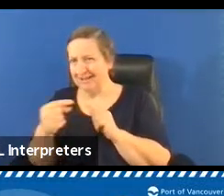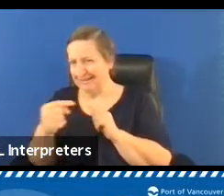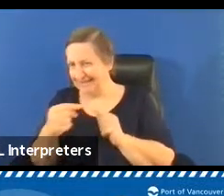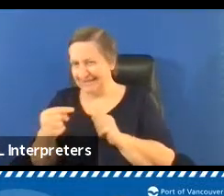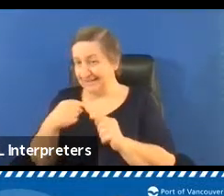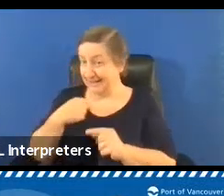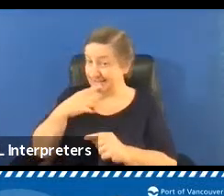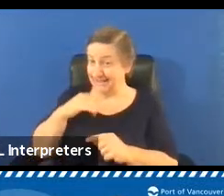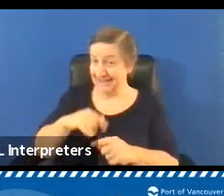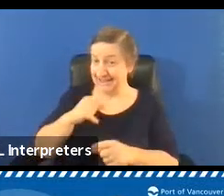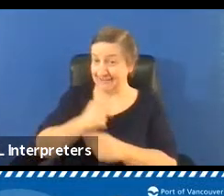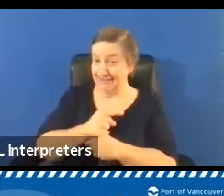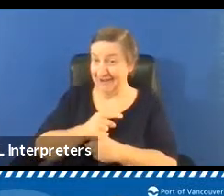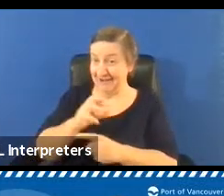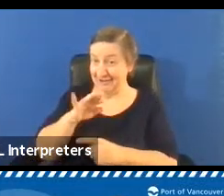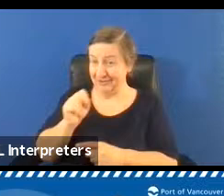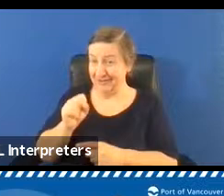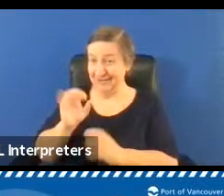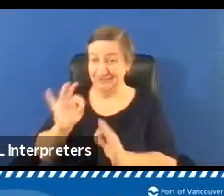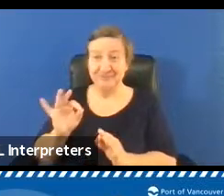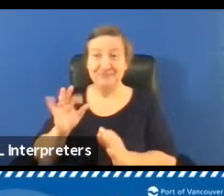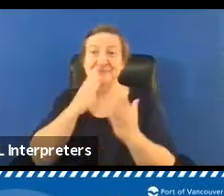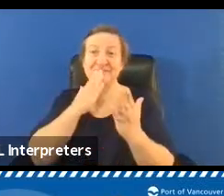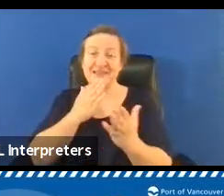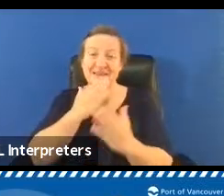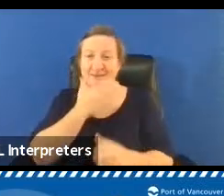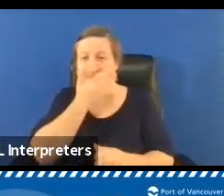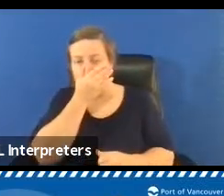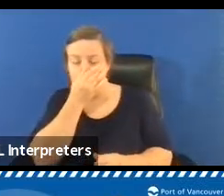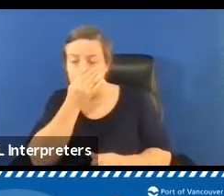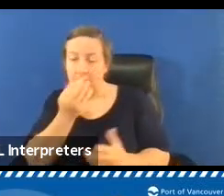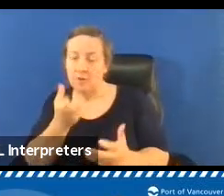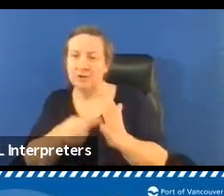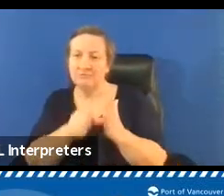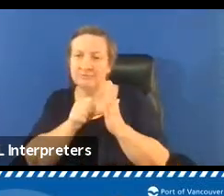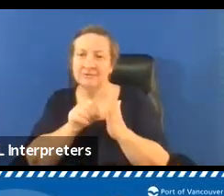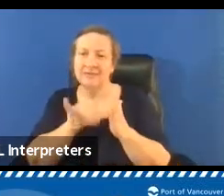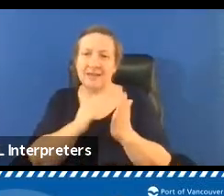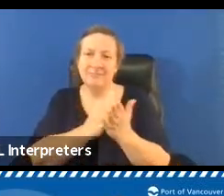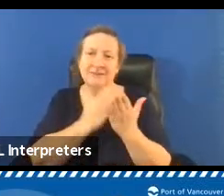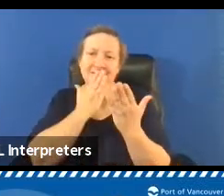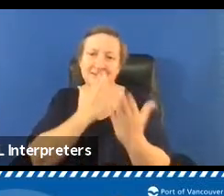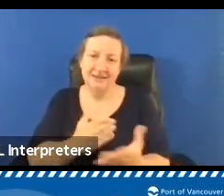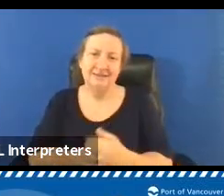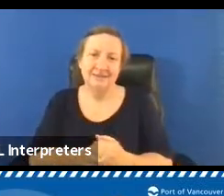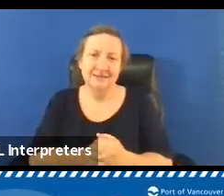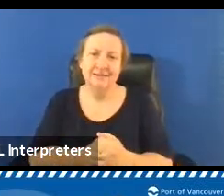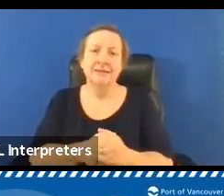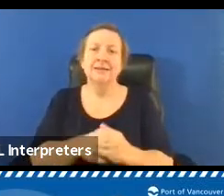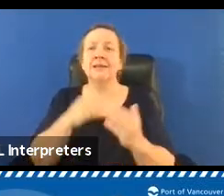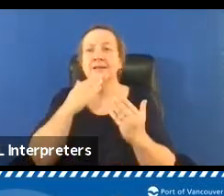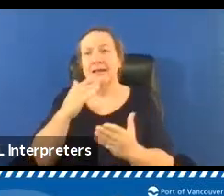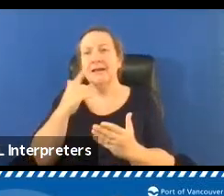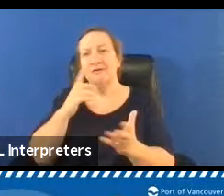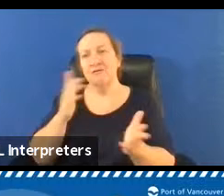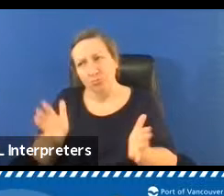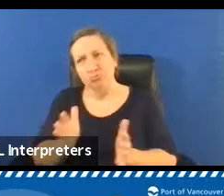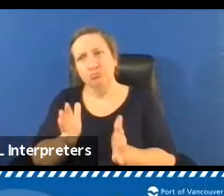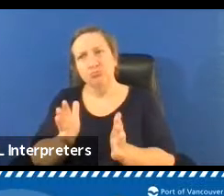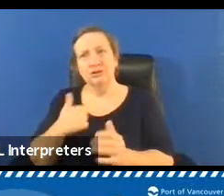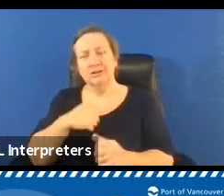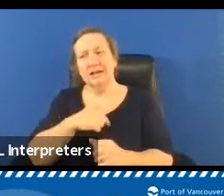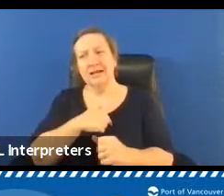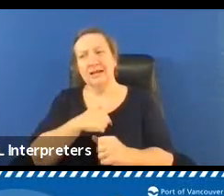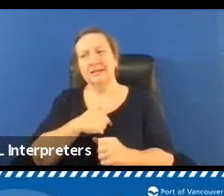Chris? Okay. All right. Thanks on that. I just wanted to reemphasize on that piece. Thanks. And thank you for pushing us. We're getting